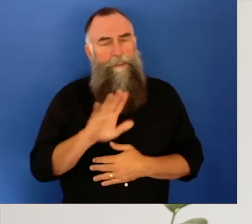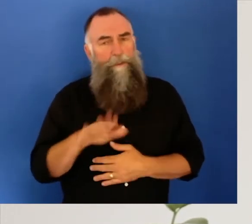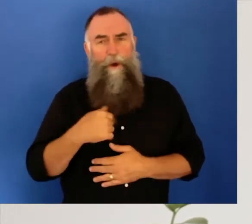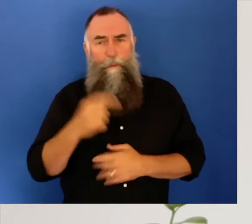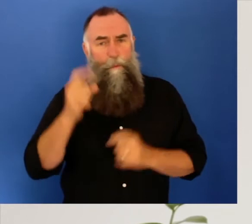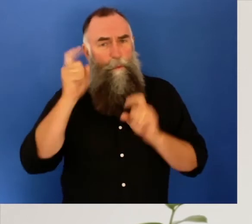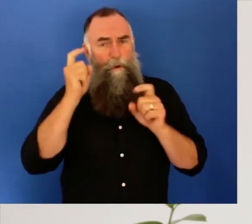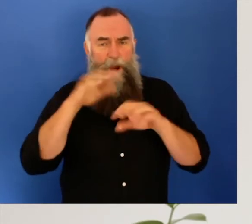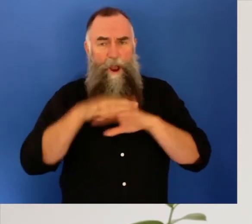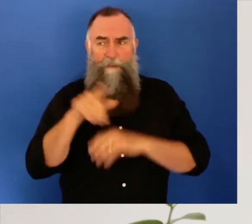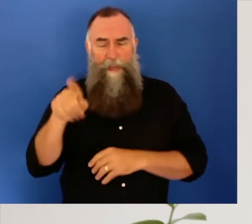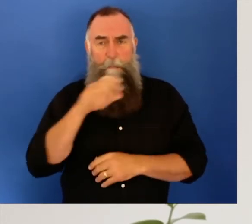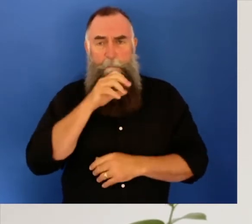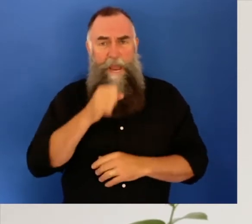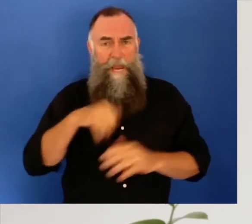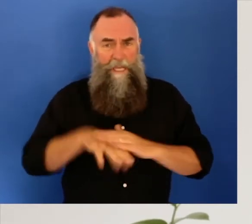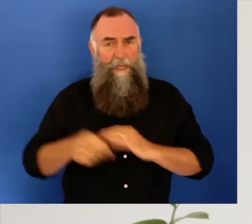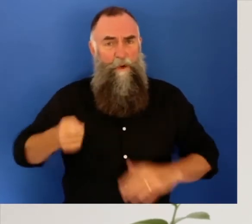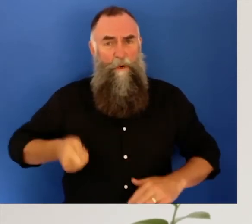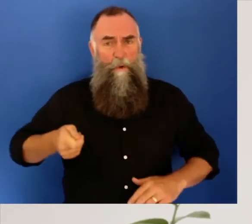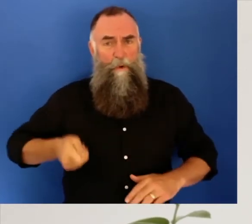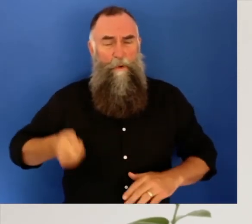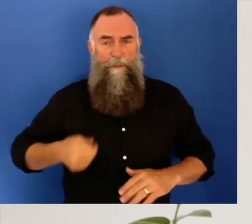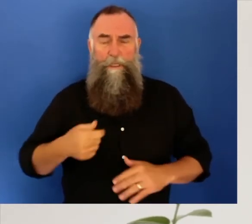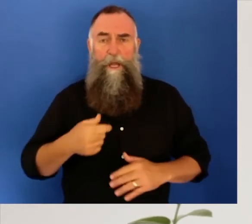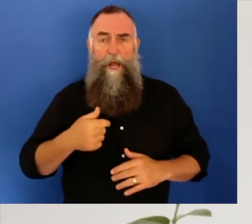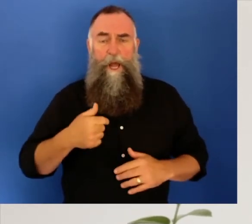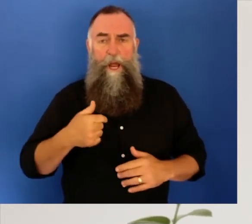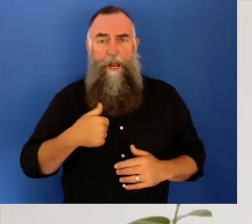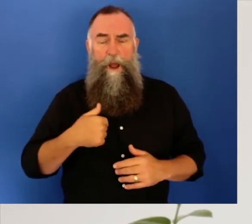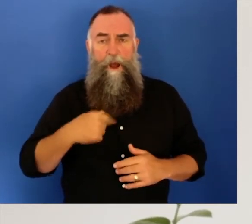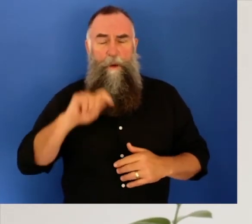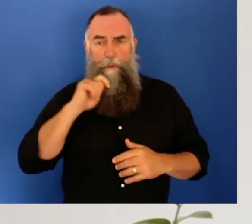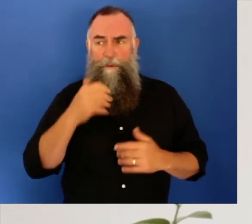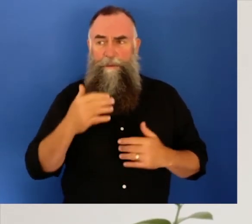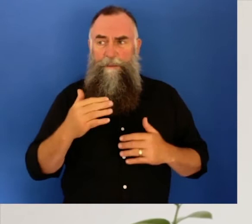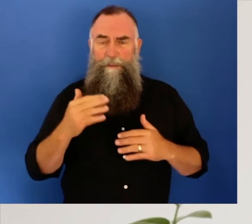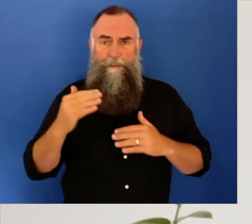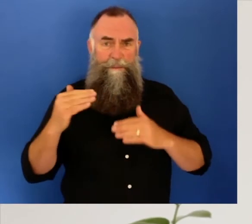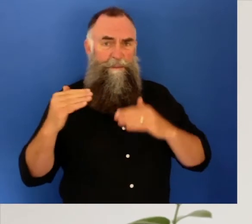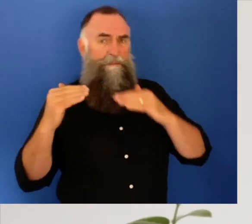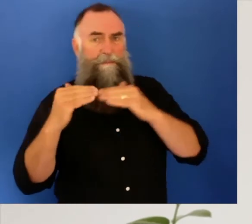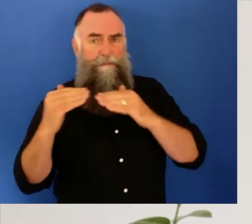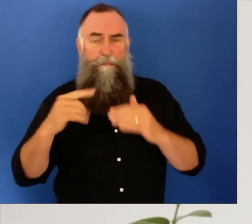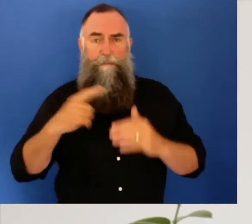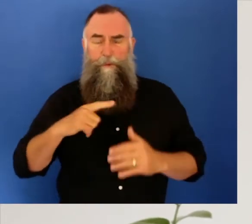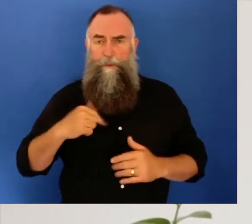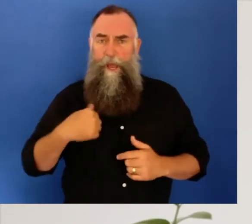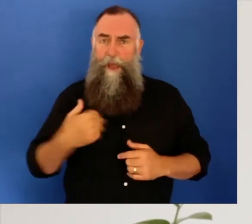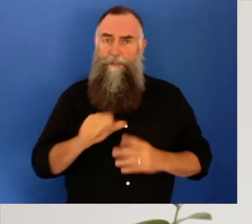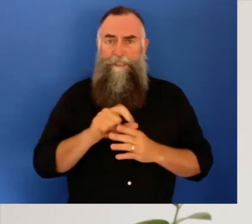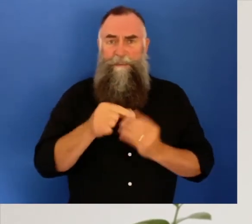about going up against a man like that in court, and that I would be on par with the